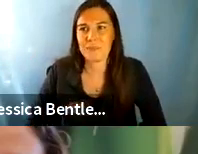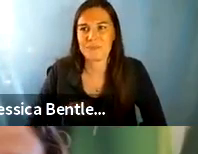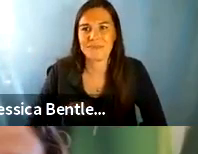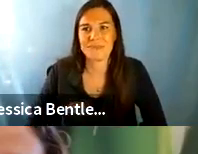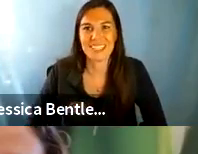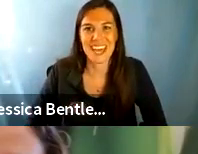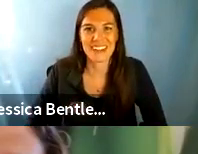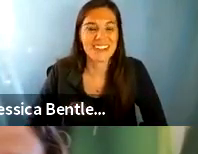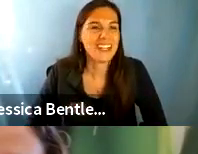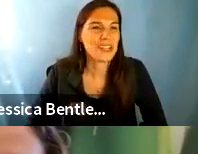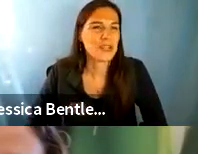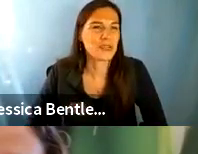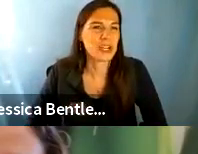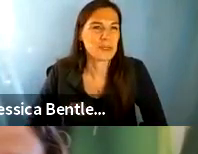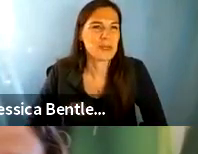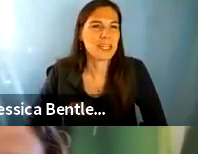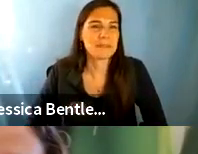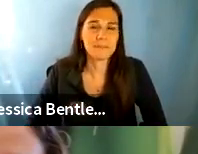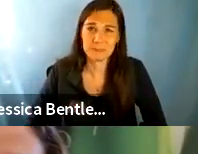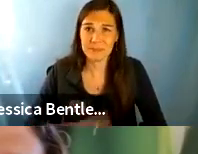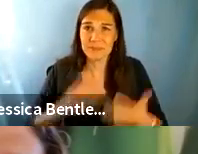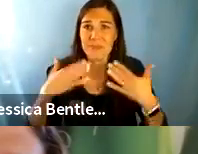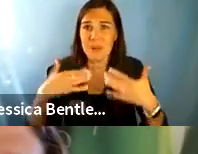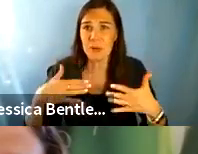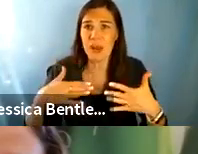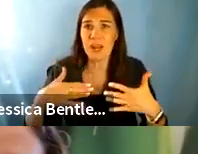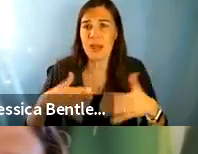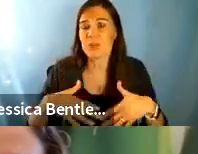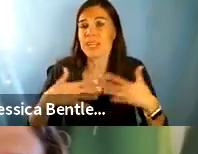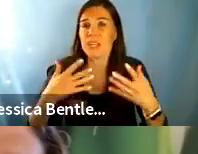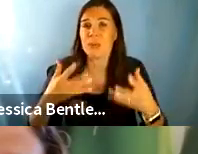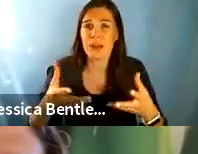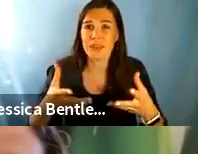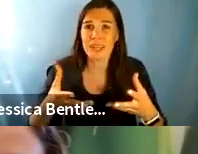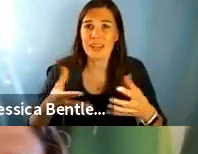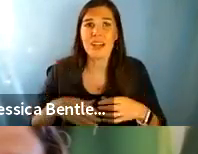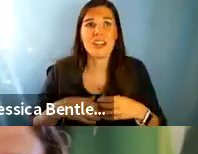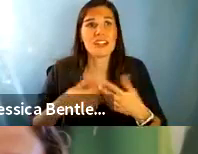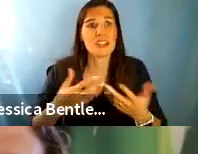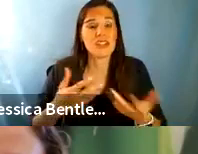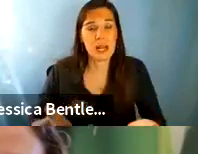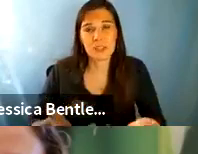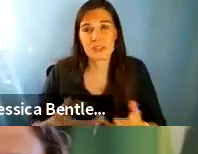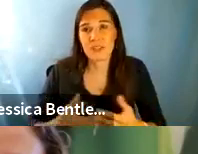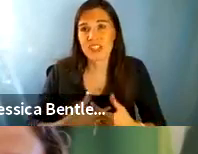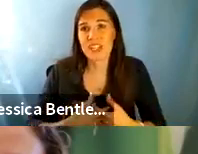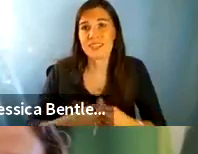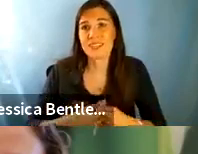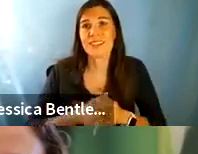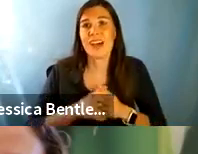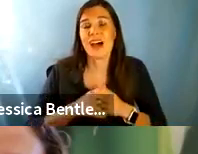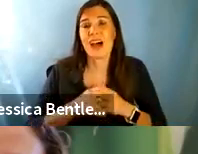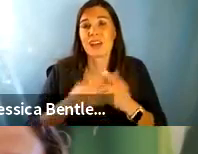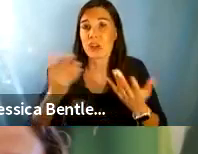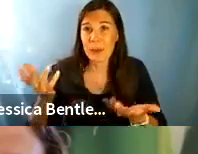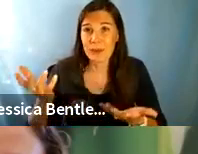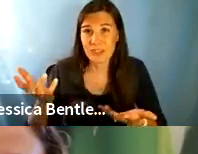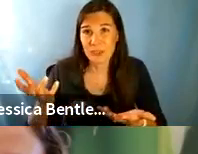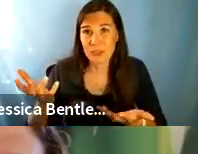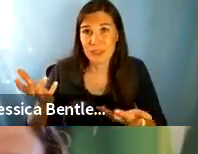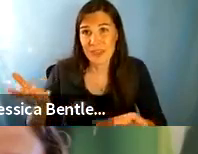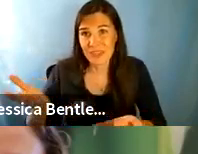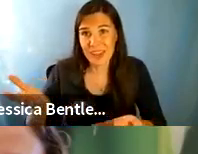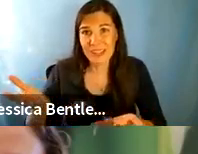that together your freshman year. But right away, we're getting you out there. You're doing observations. You're